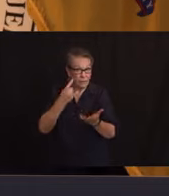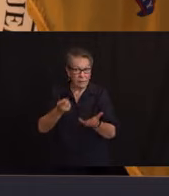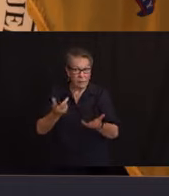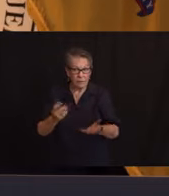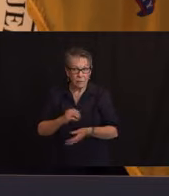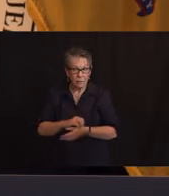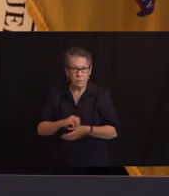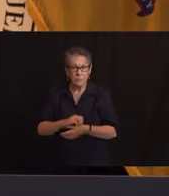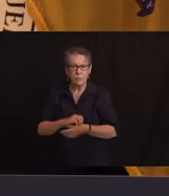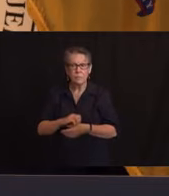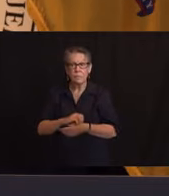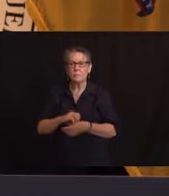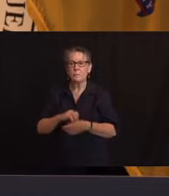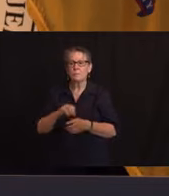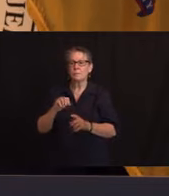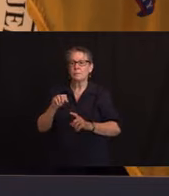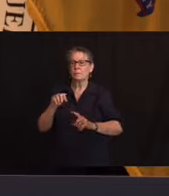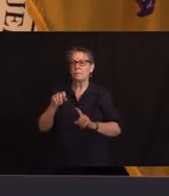here?